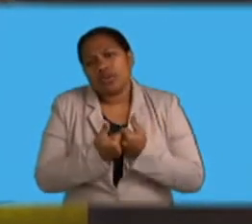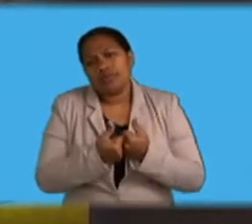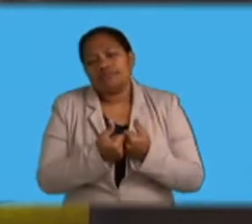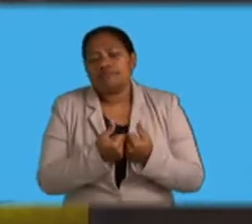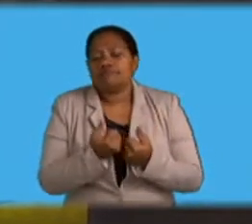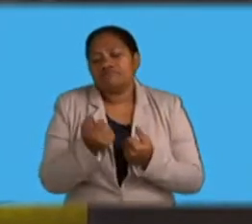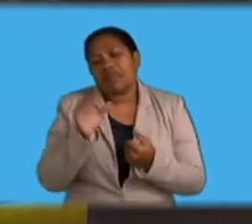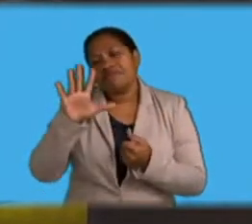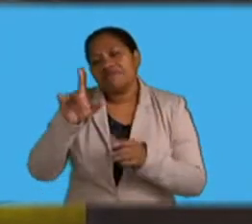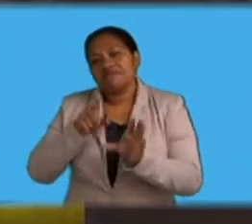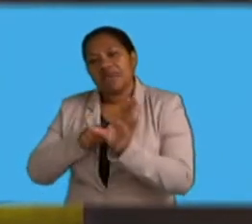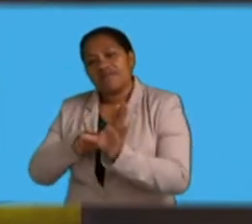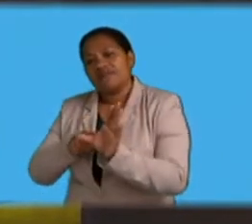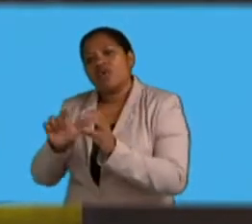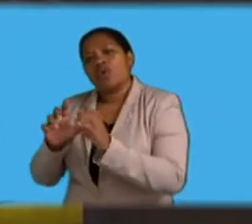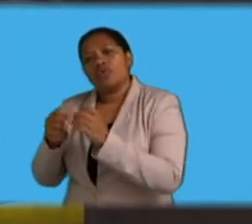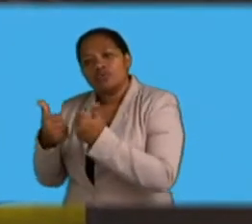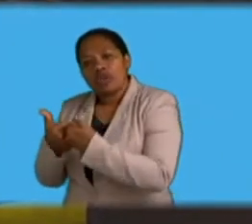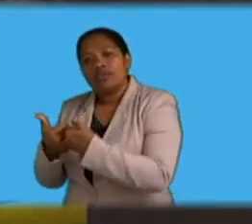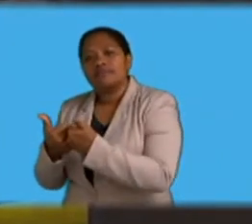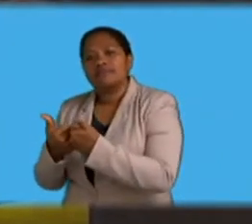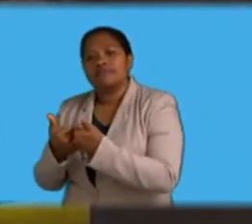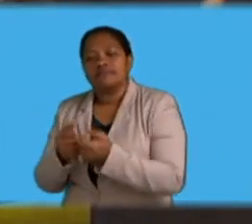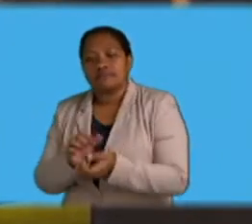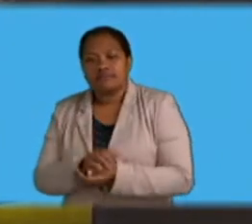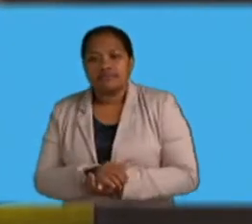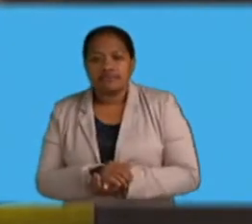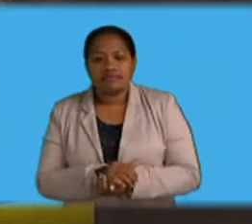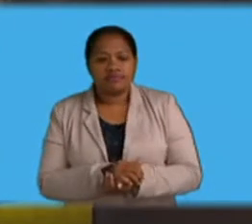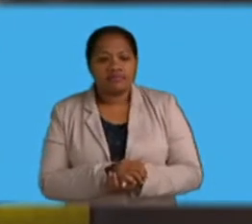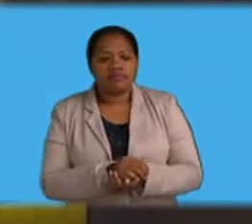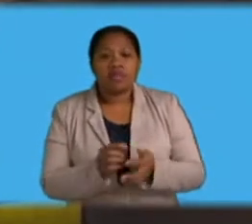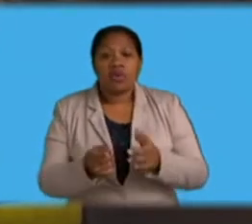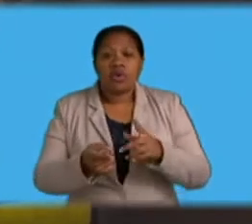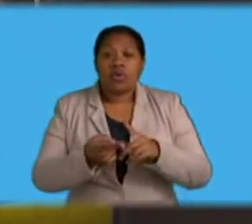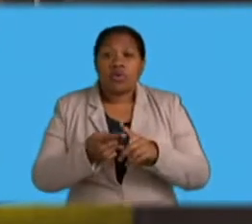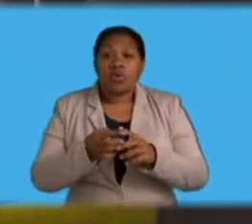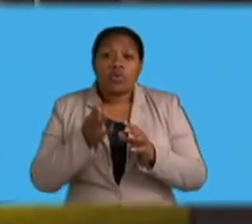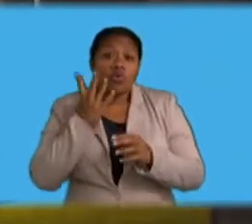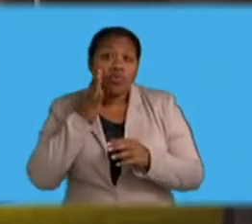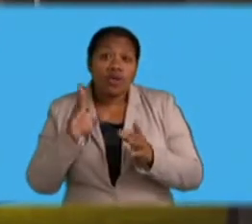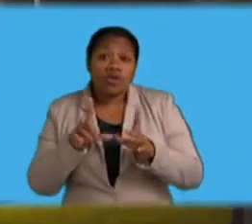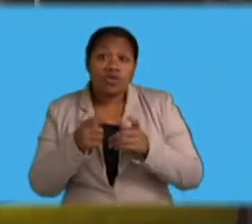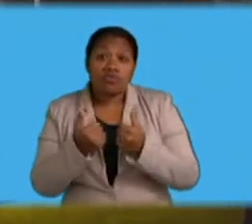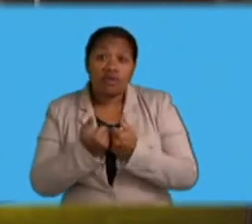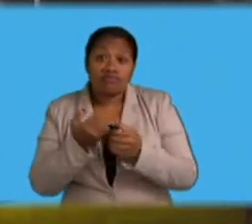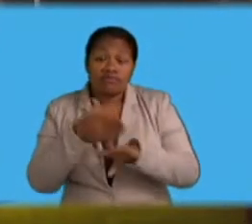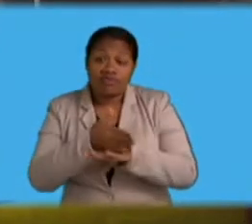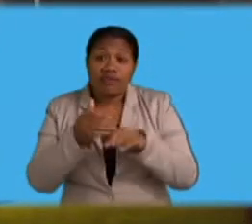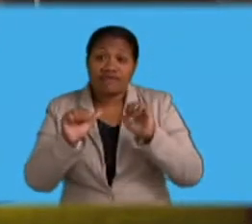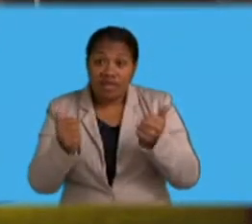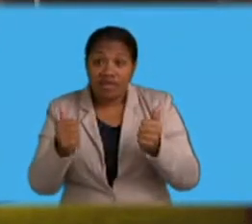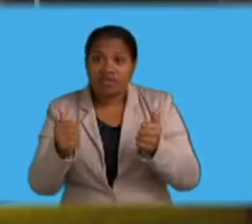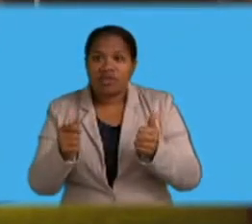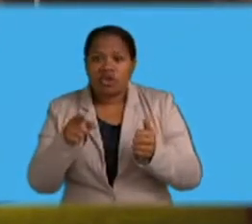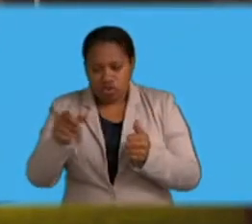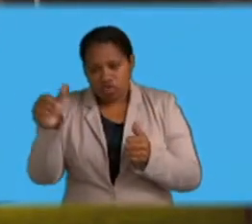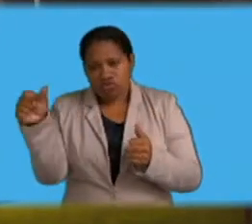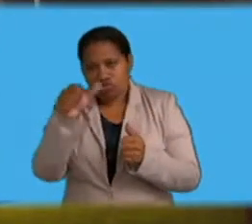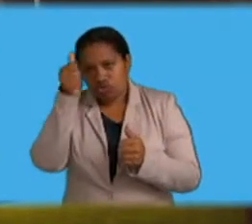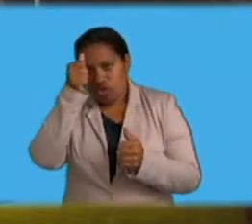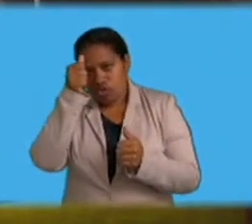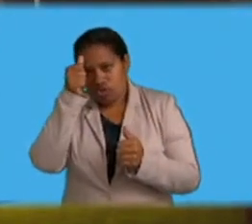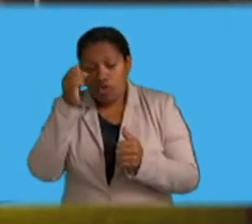Prior to the expiration of your contract, it's not terminated, prior to the expiration of your contract, you should know whether your contract will be renewed